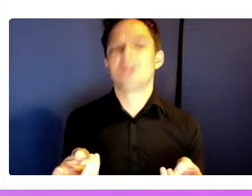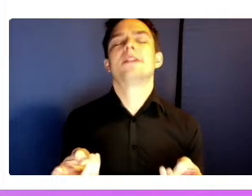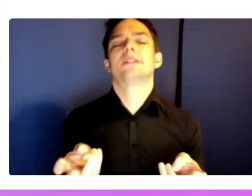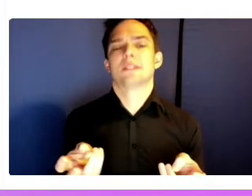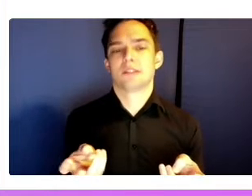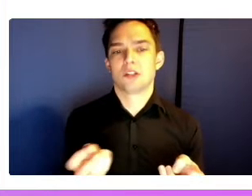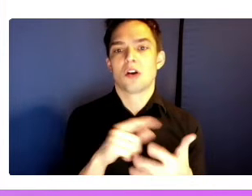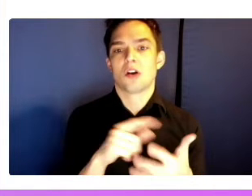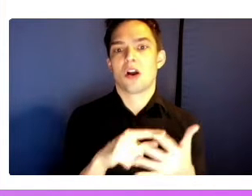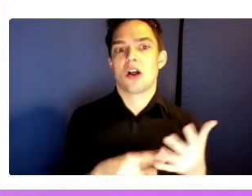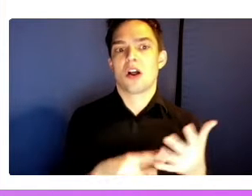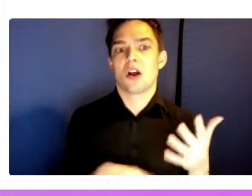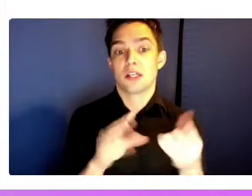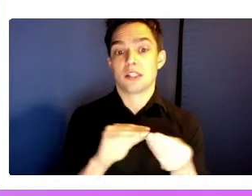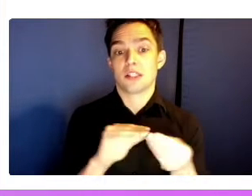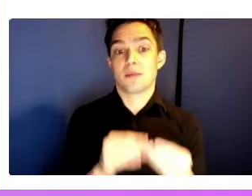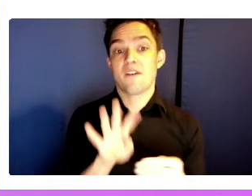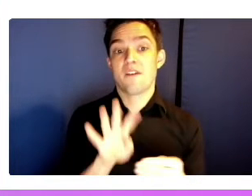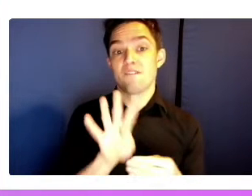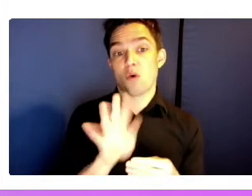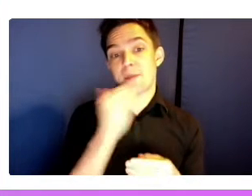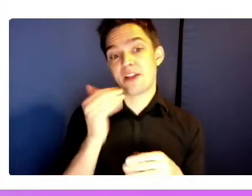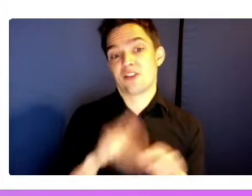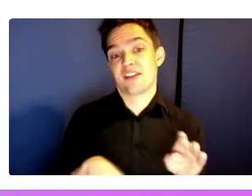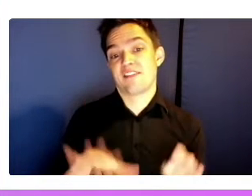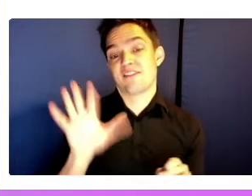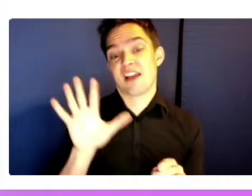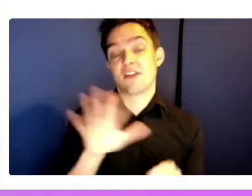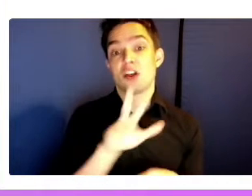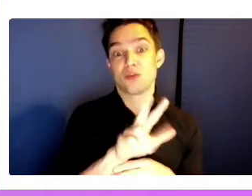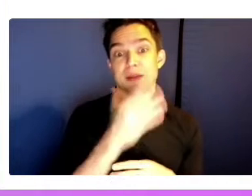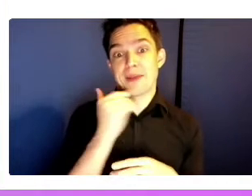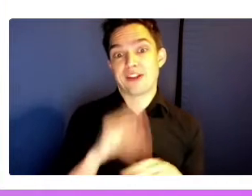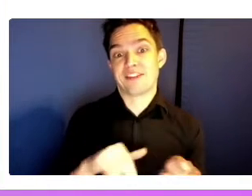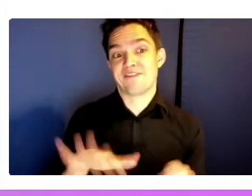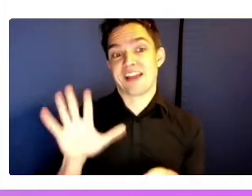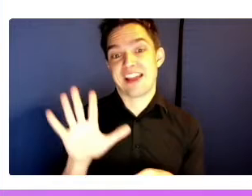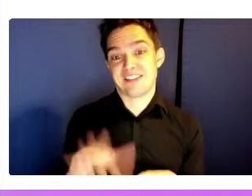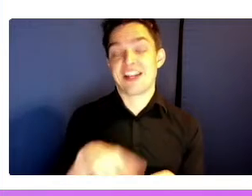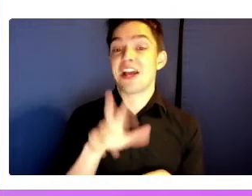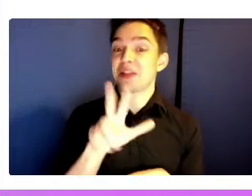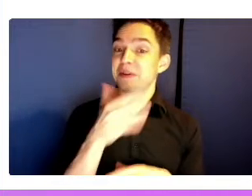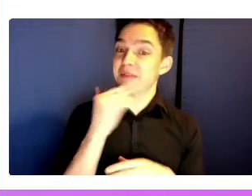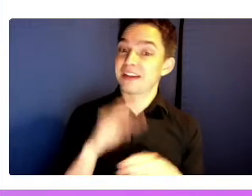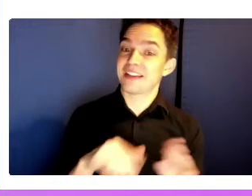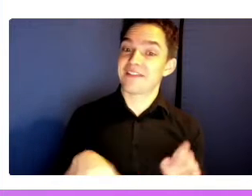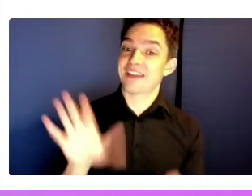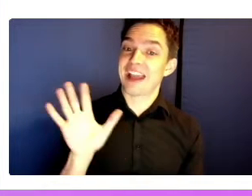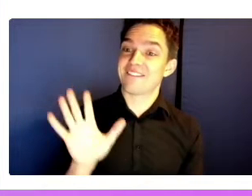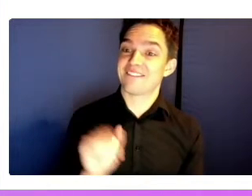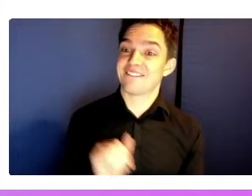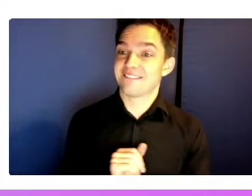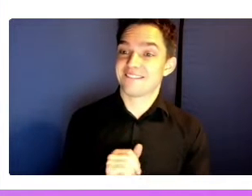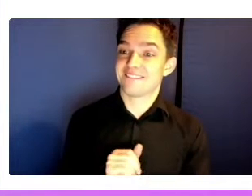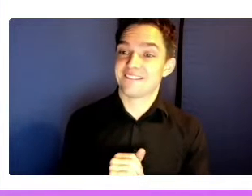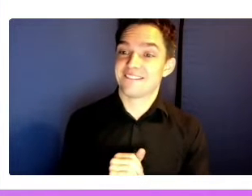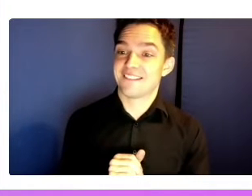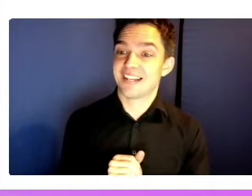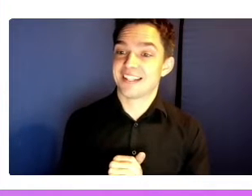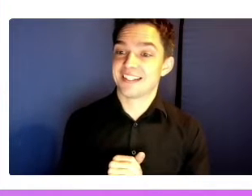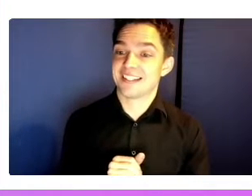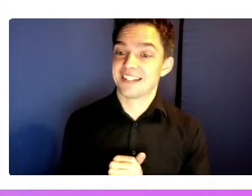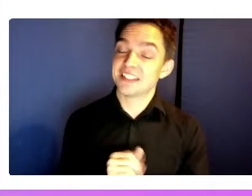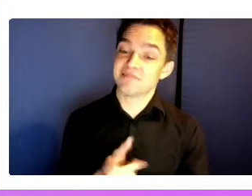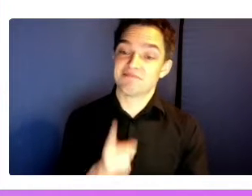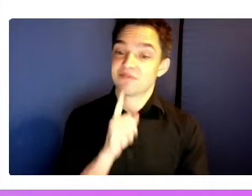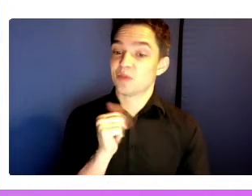all of those numbers, 4 is better than 5, 3 is better than 5, and 3 is better than 5. It's